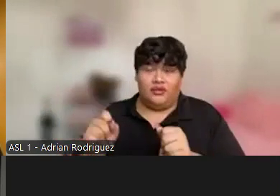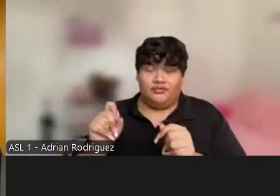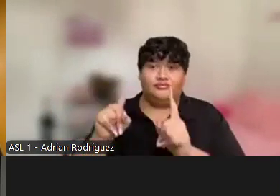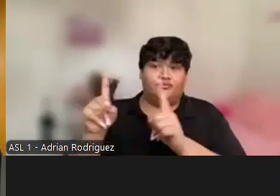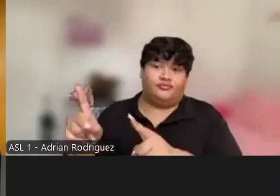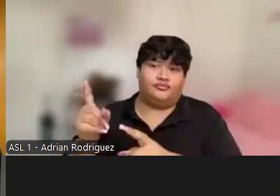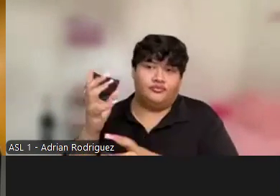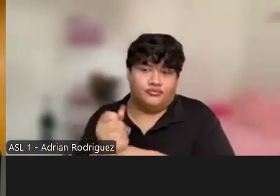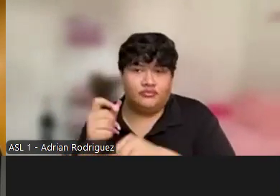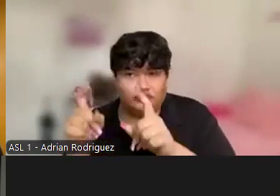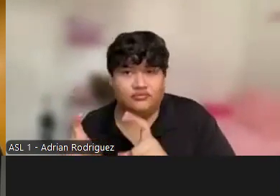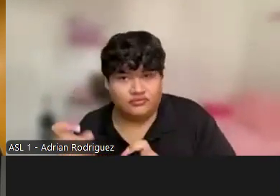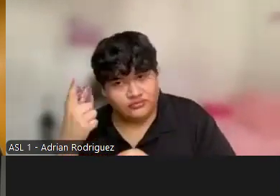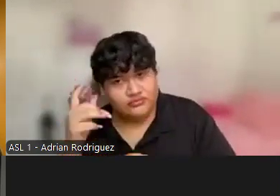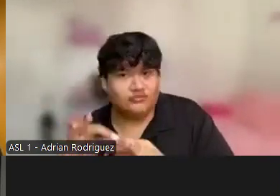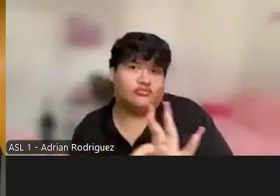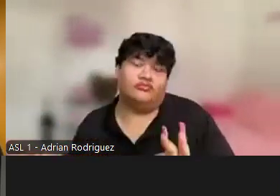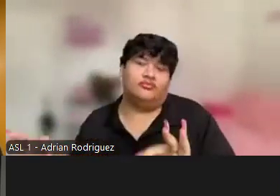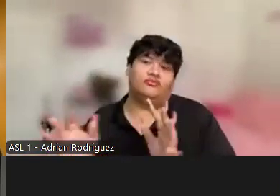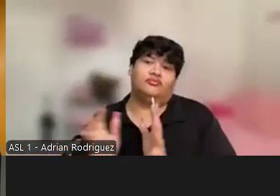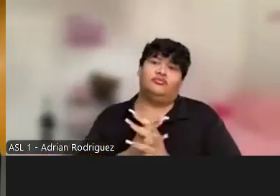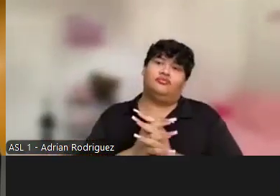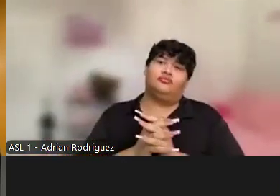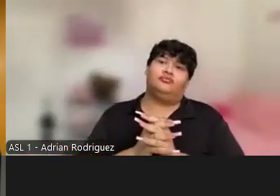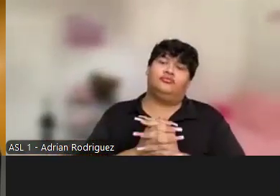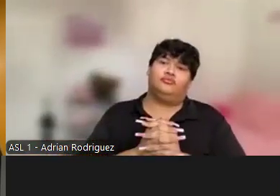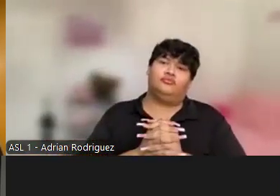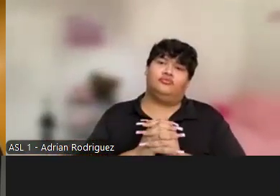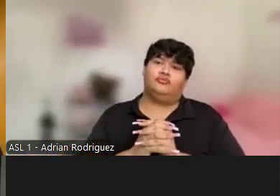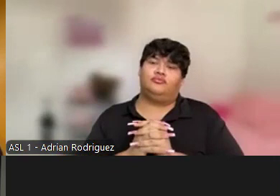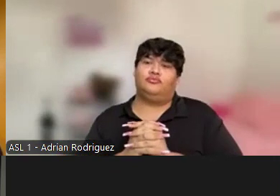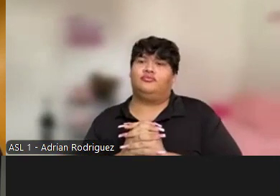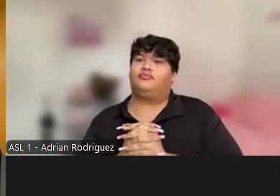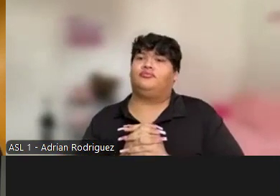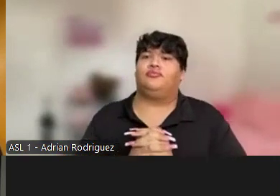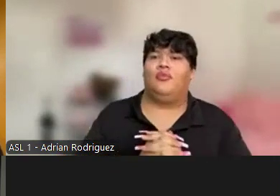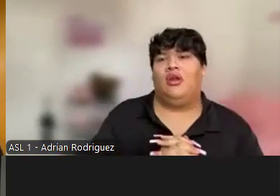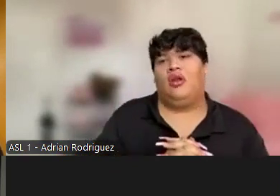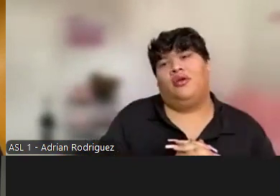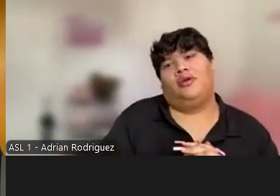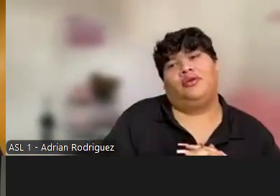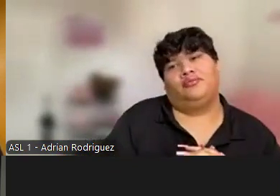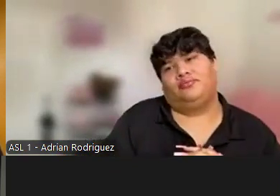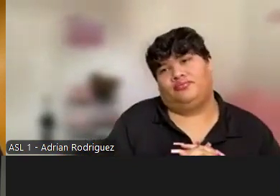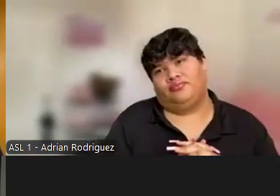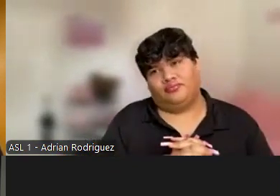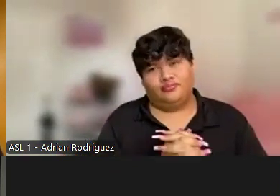access to get these testings, these early diagnosis or detections.